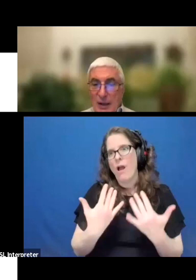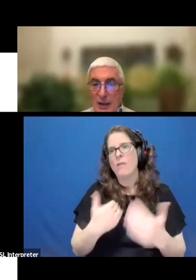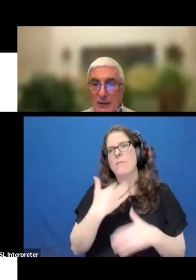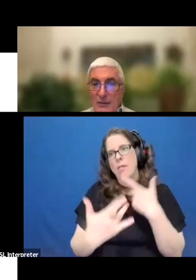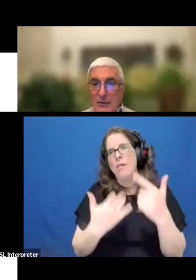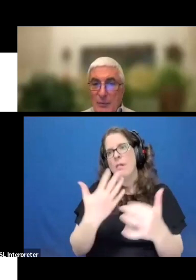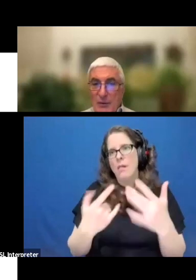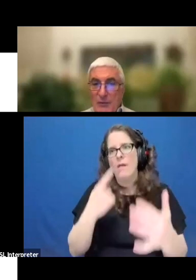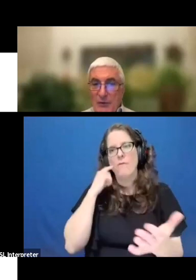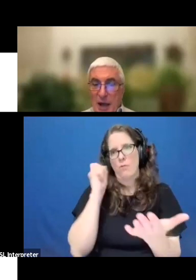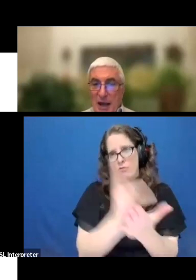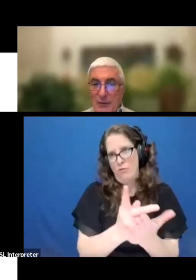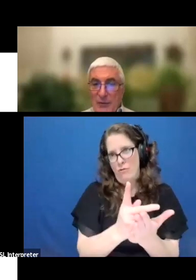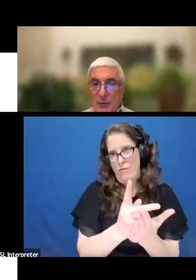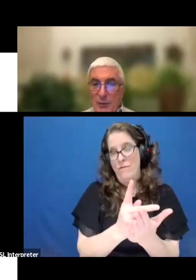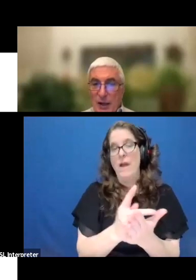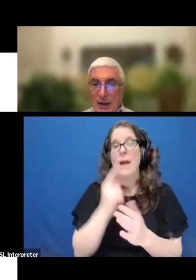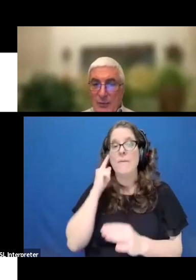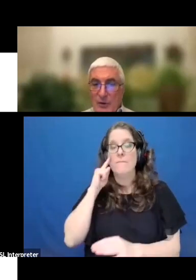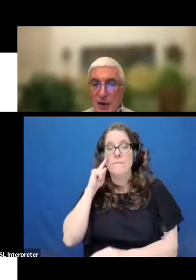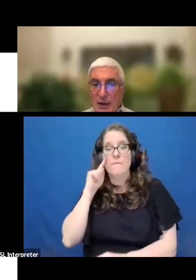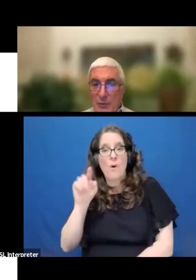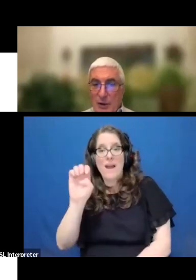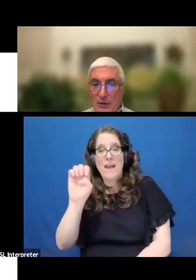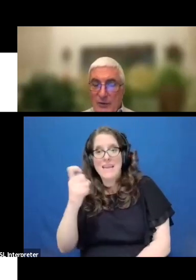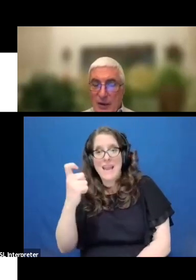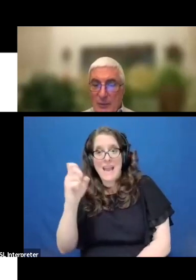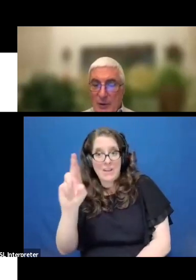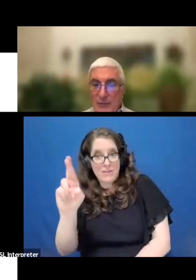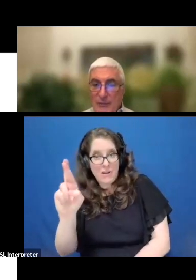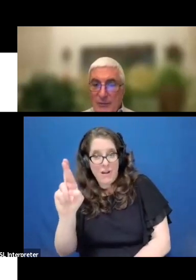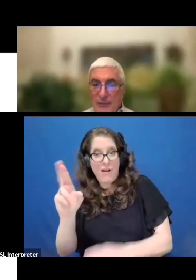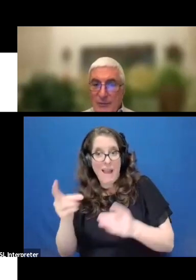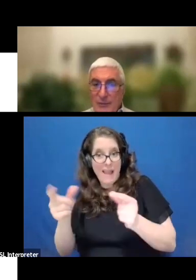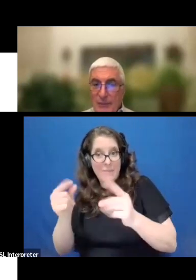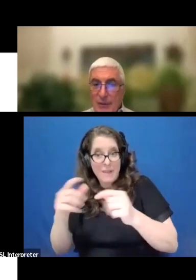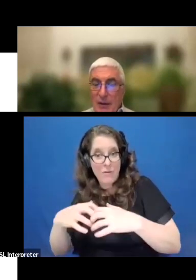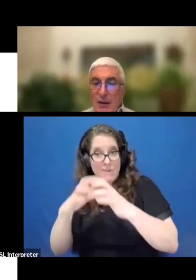to get benefits back through expedited reinstatement.